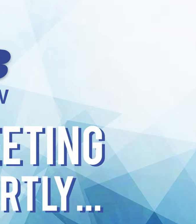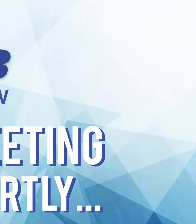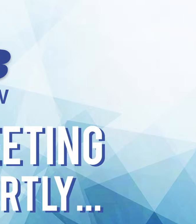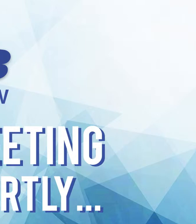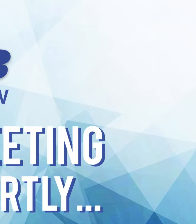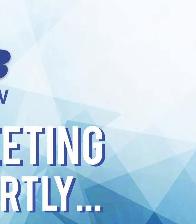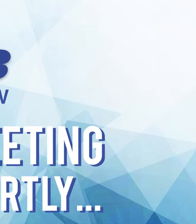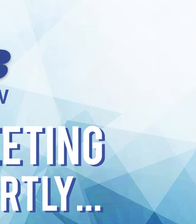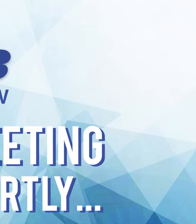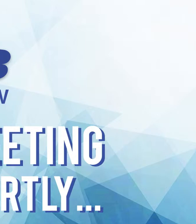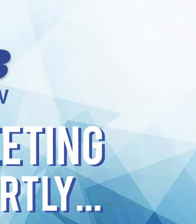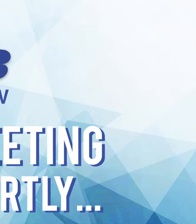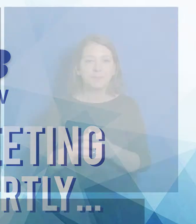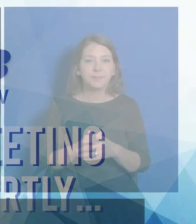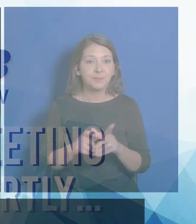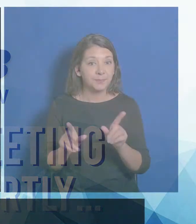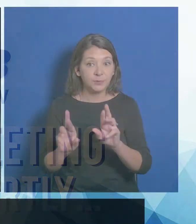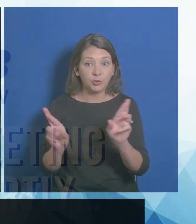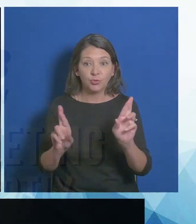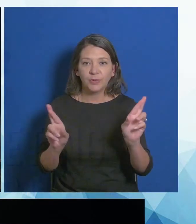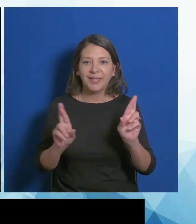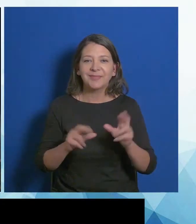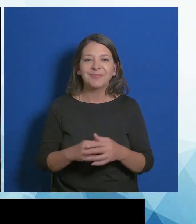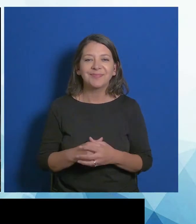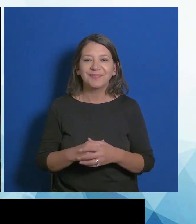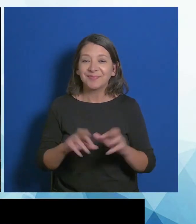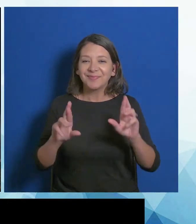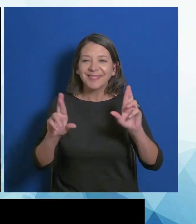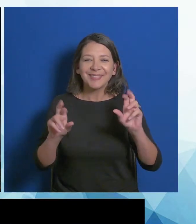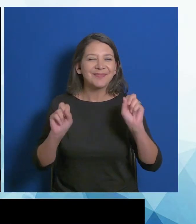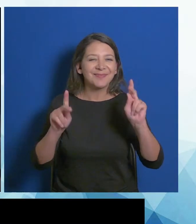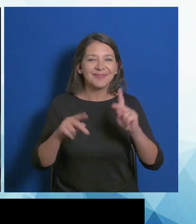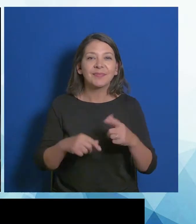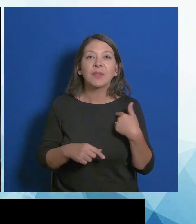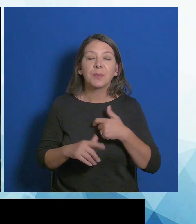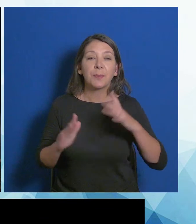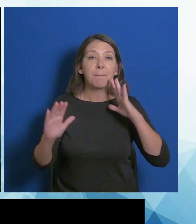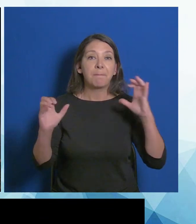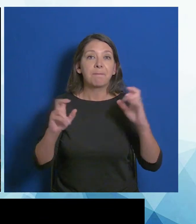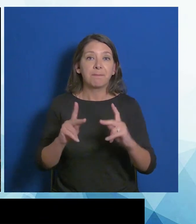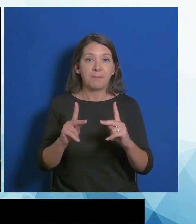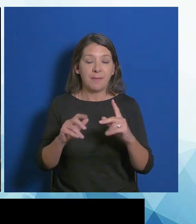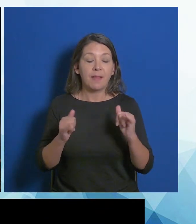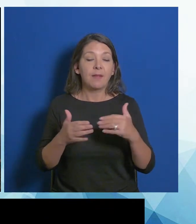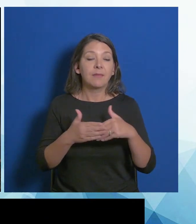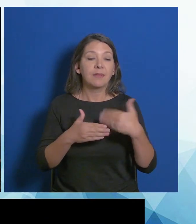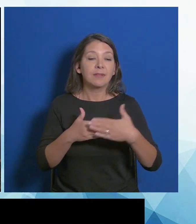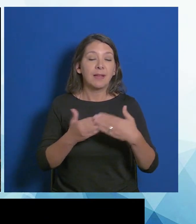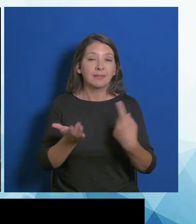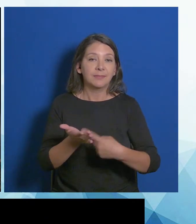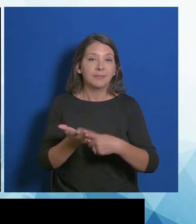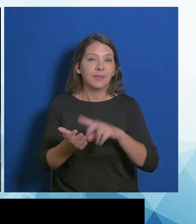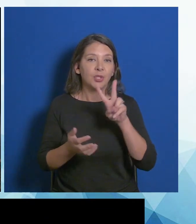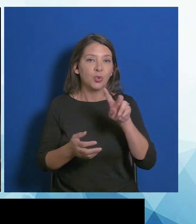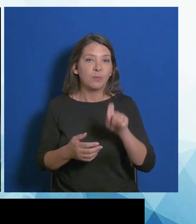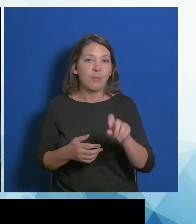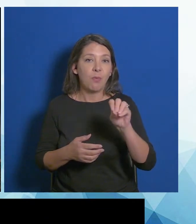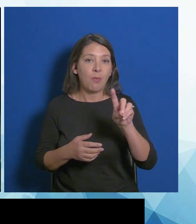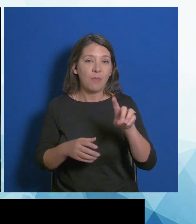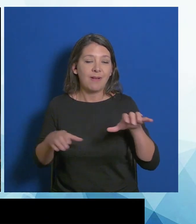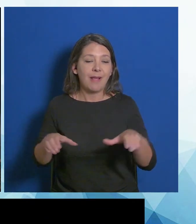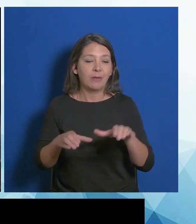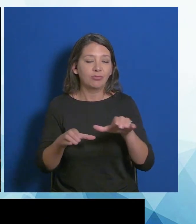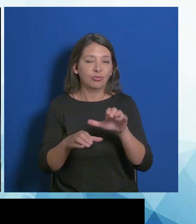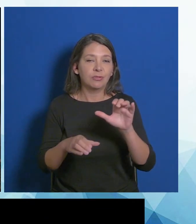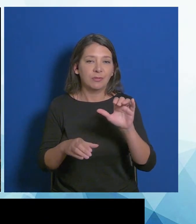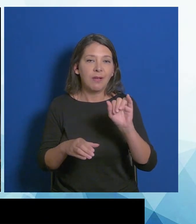You guys ready? Ready? Okay. We are back. We're moving on to 2.01, action item, approval of the